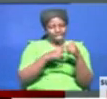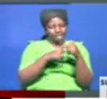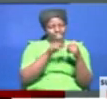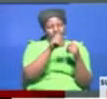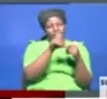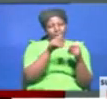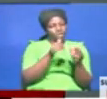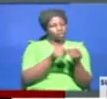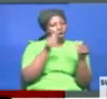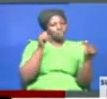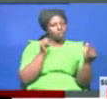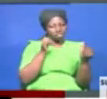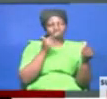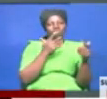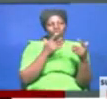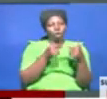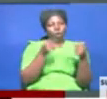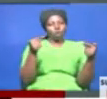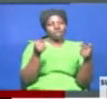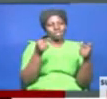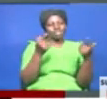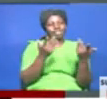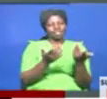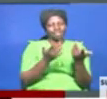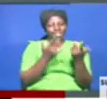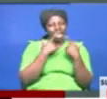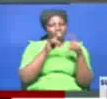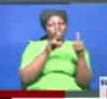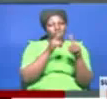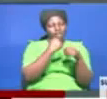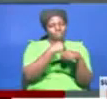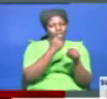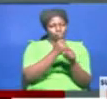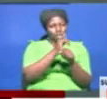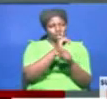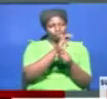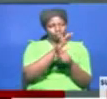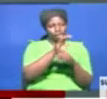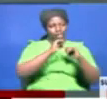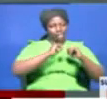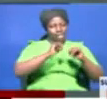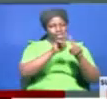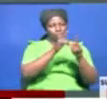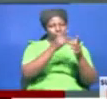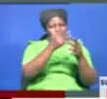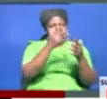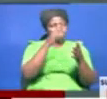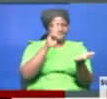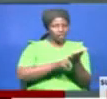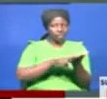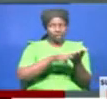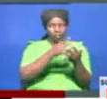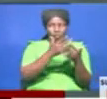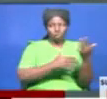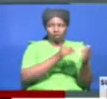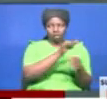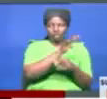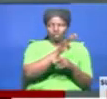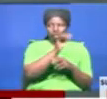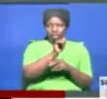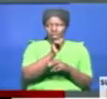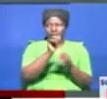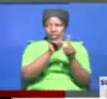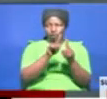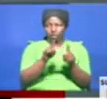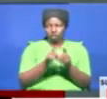by the IEBC chair, as well as the verifiability of Form 34As and Form 34Bs, as well as